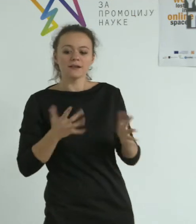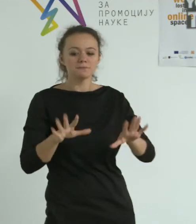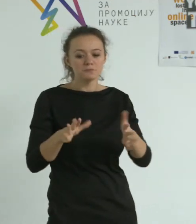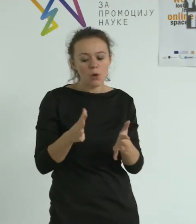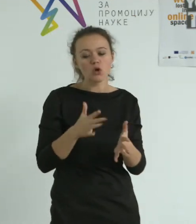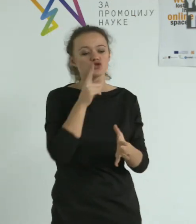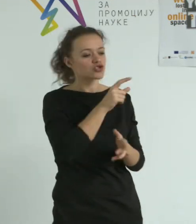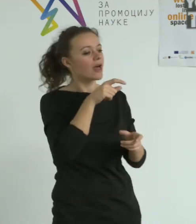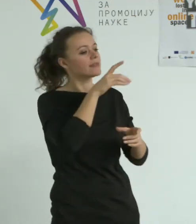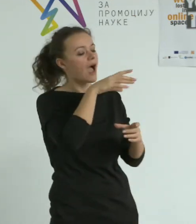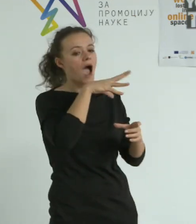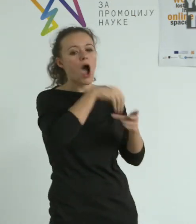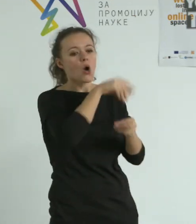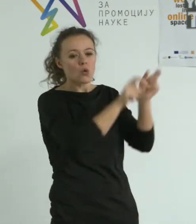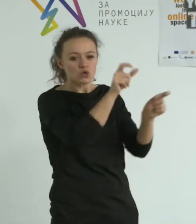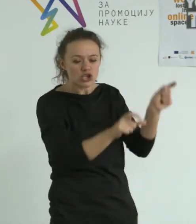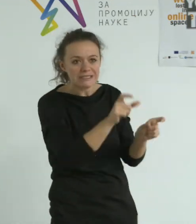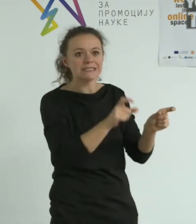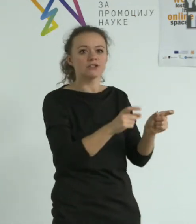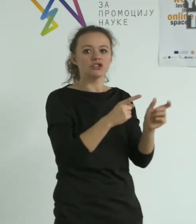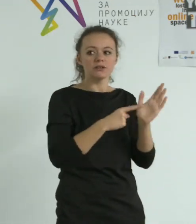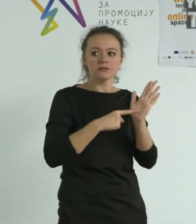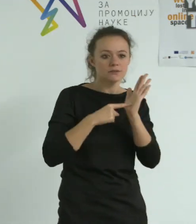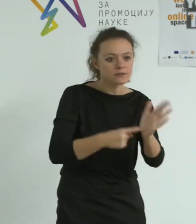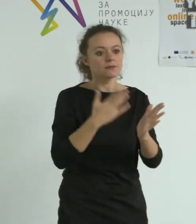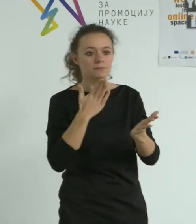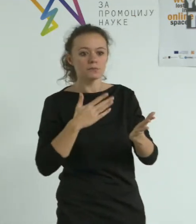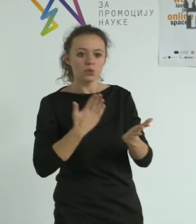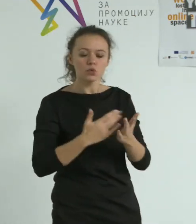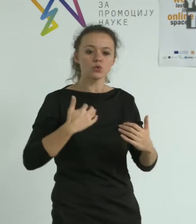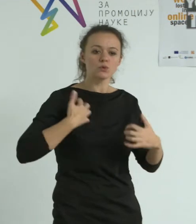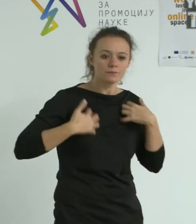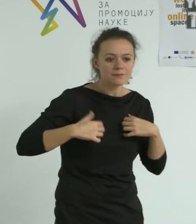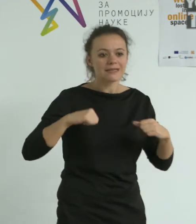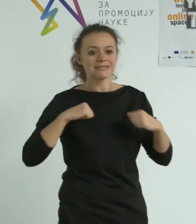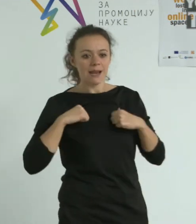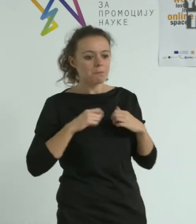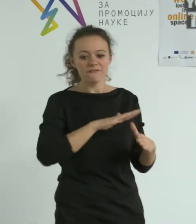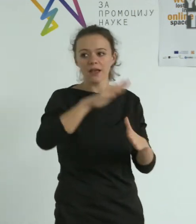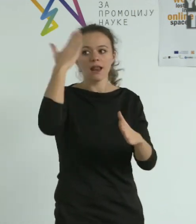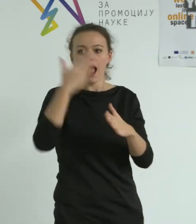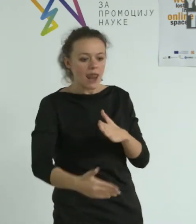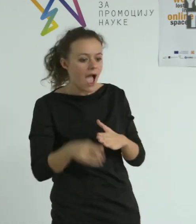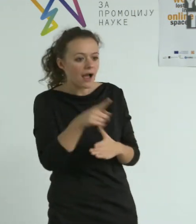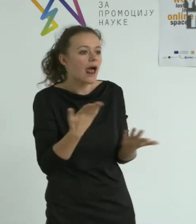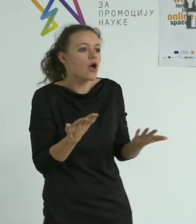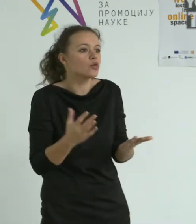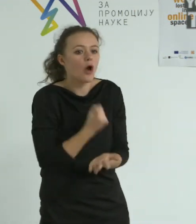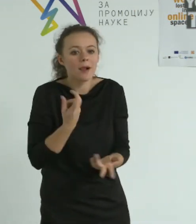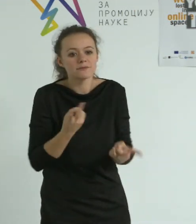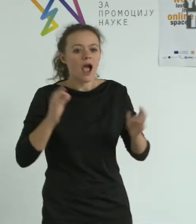many participants to show or to be that interested, although at the end I was kind of disappointed by the